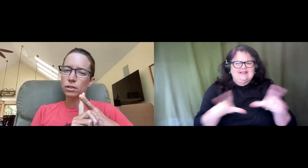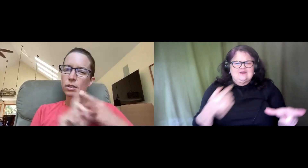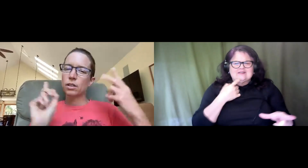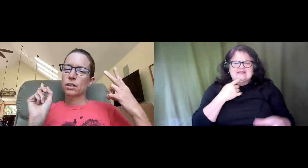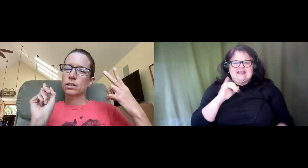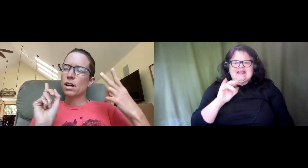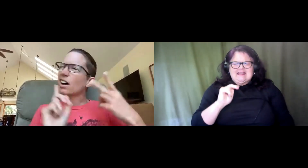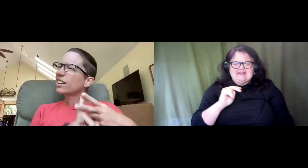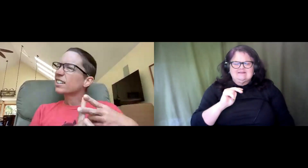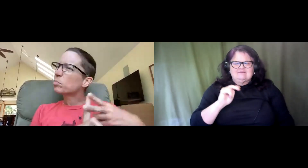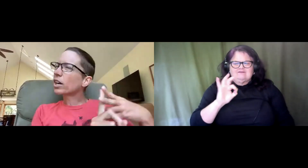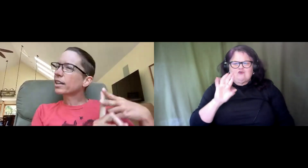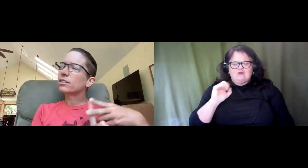informal,